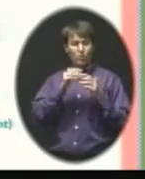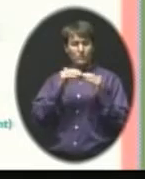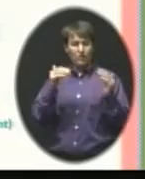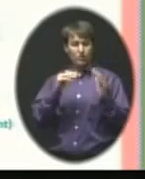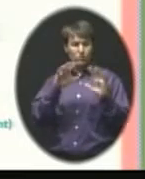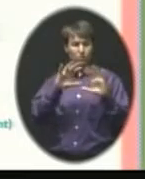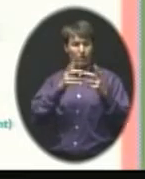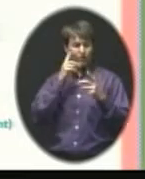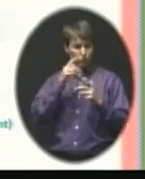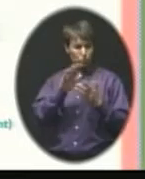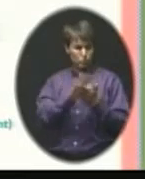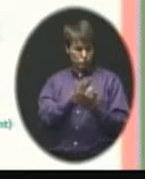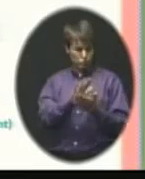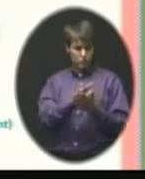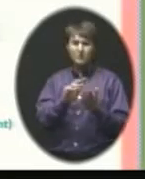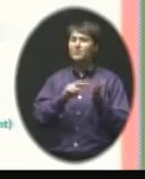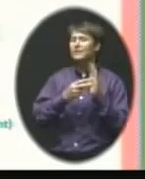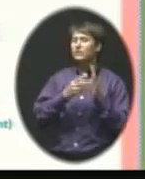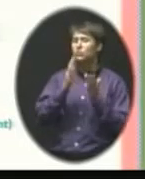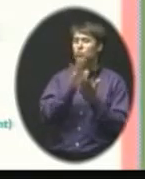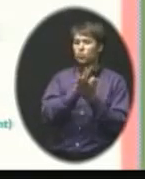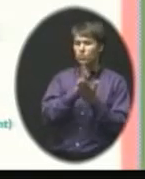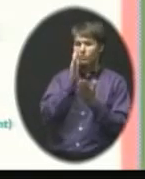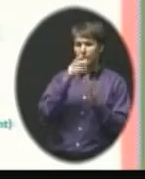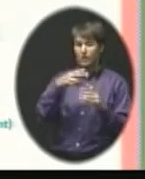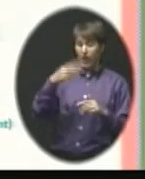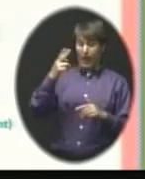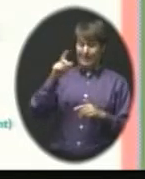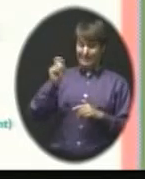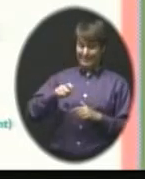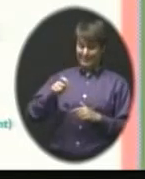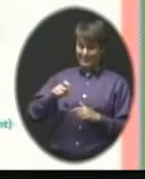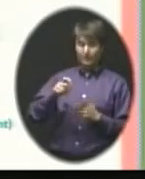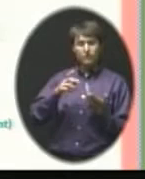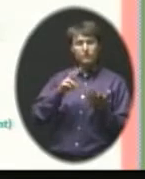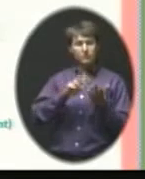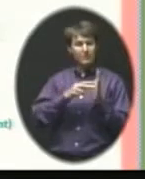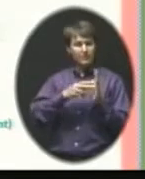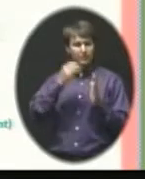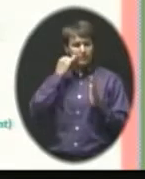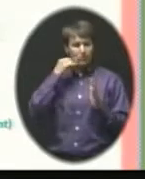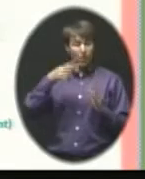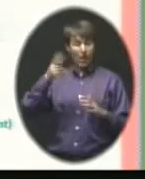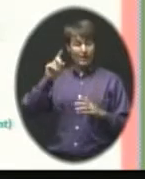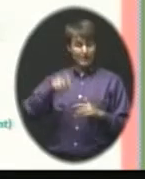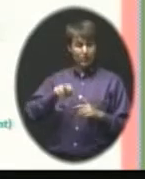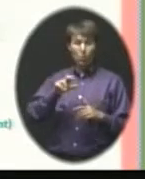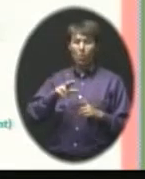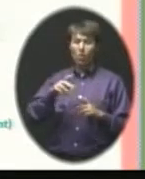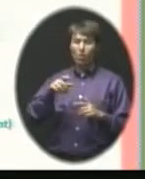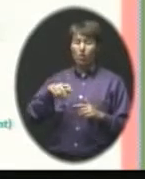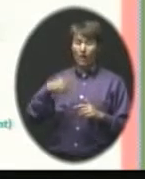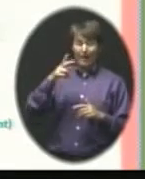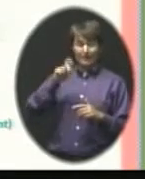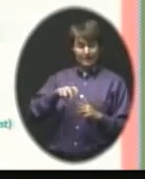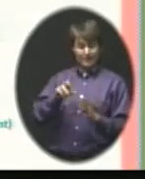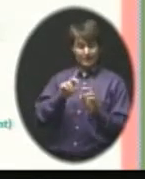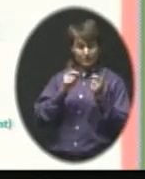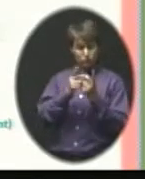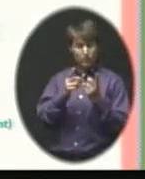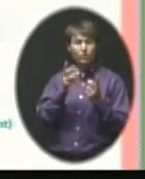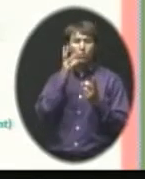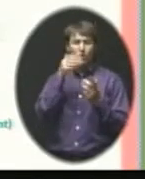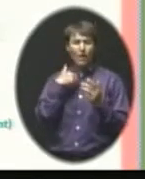schools. Meaning schools were identified as high-need schools. If you were a high-need school or a high-need district, you would